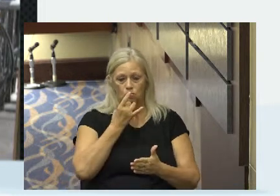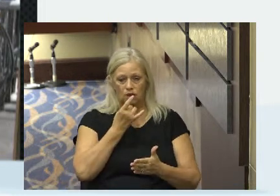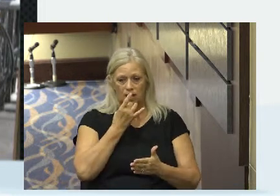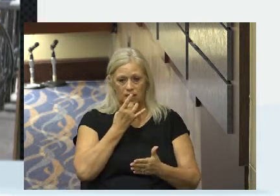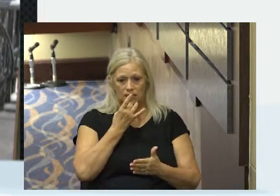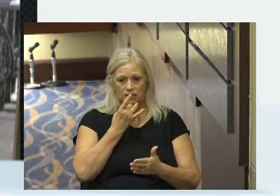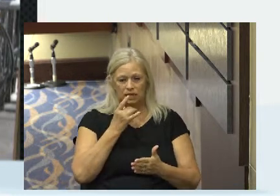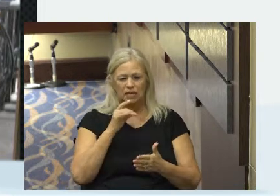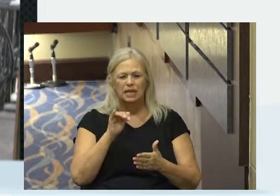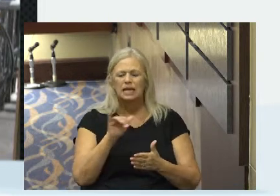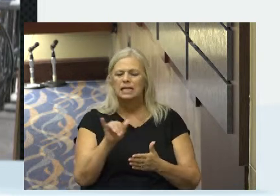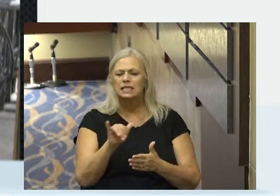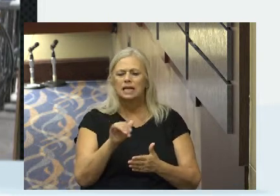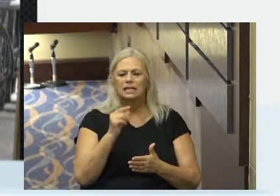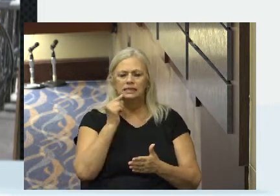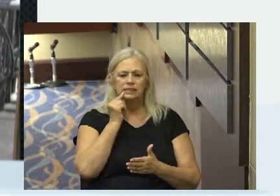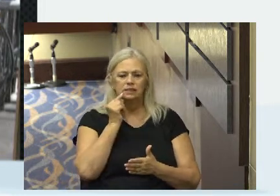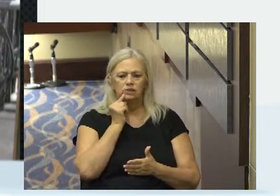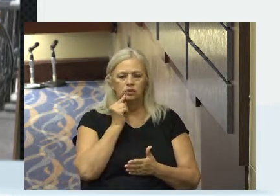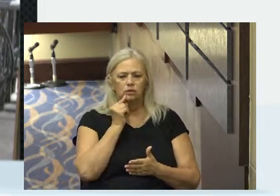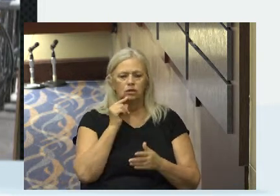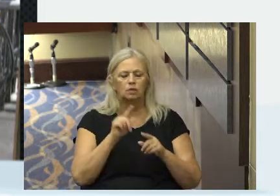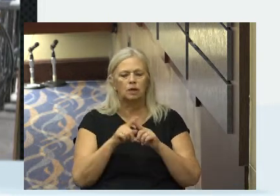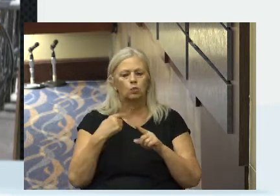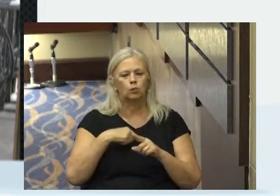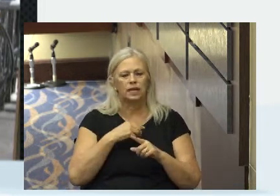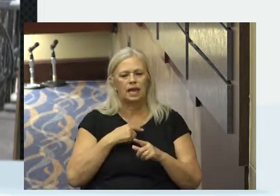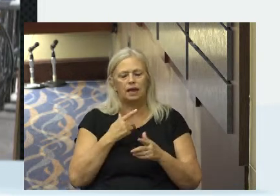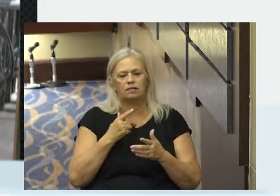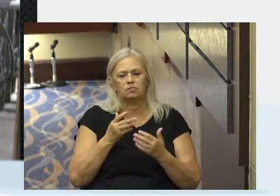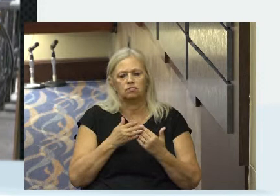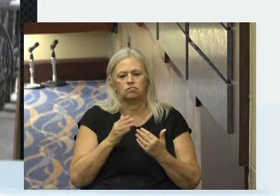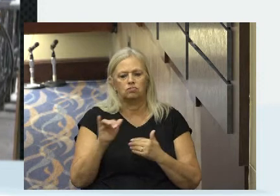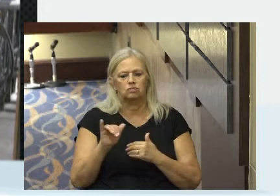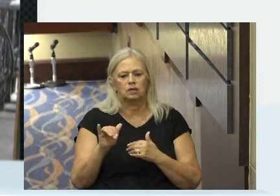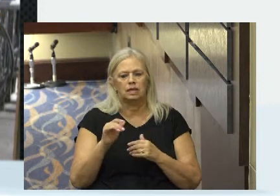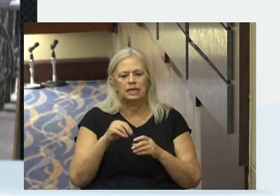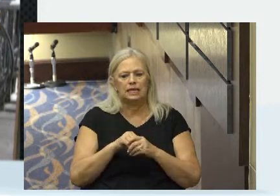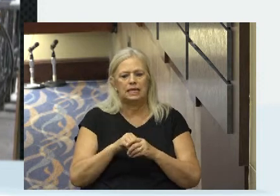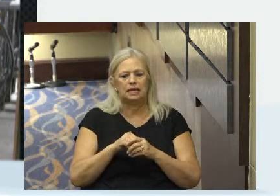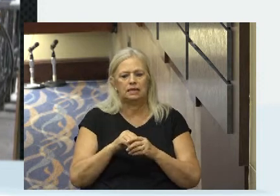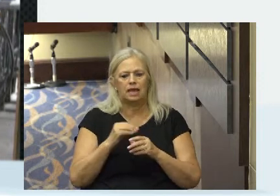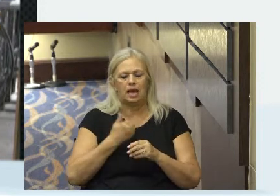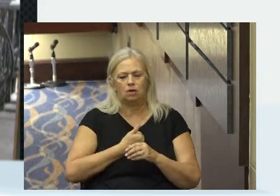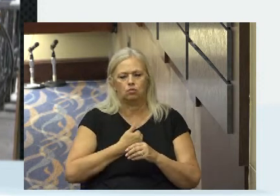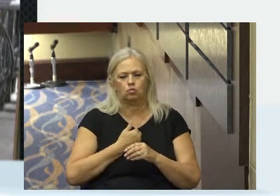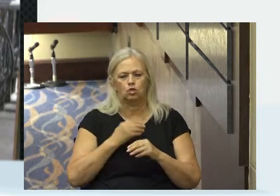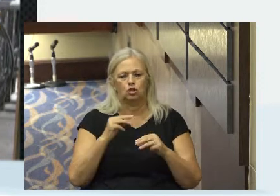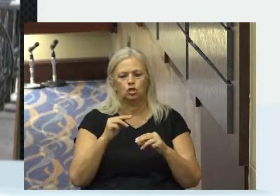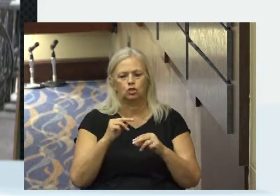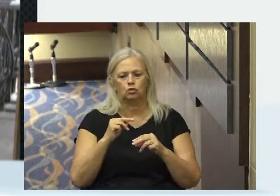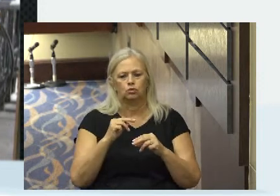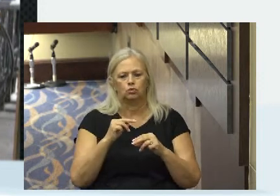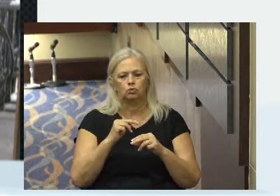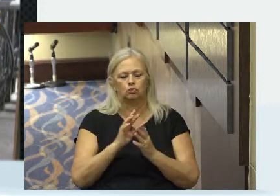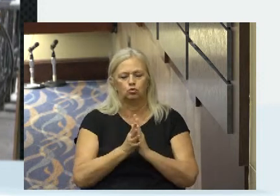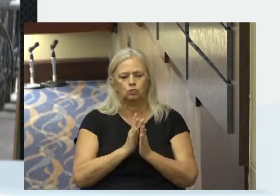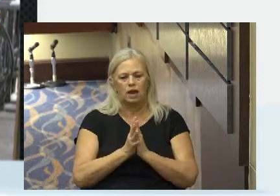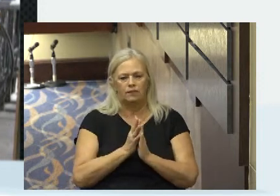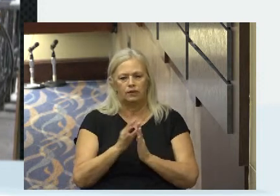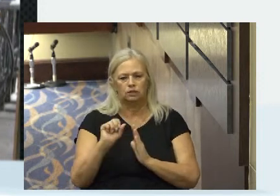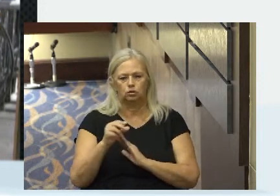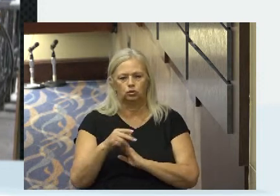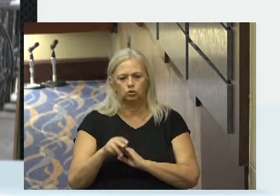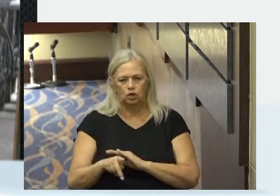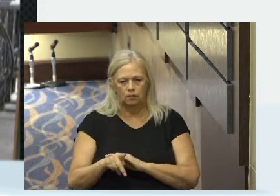San Antonio, but we have similar globes sitting over in the traffic shop right now, and Creative Waco is helping us with a call